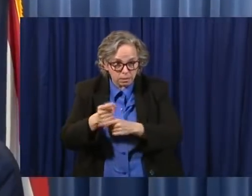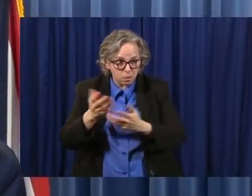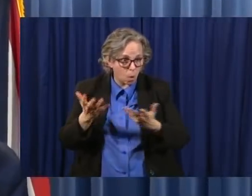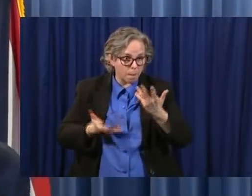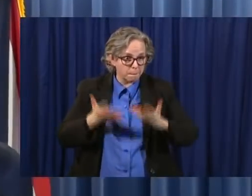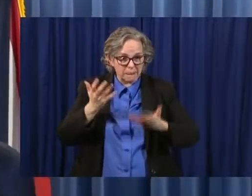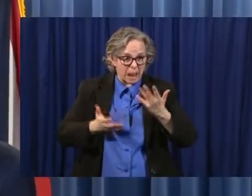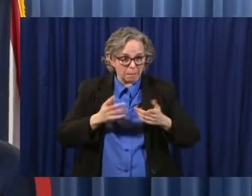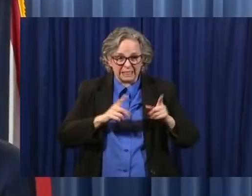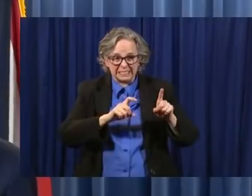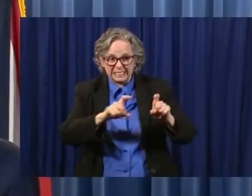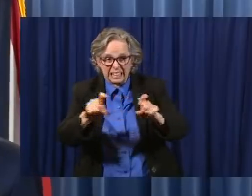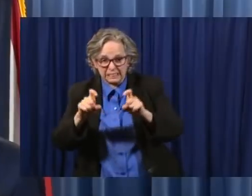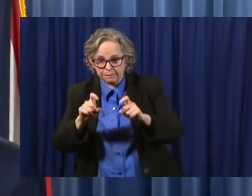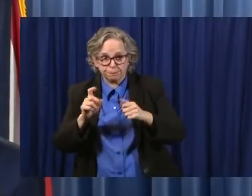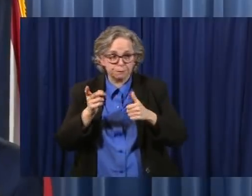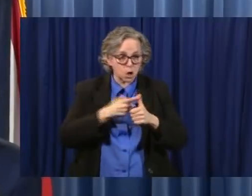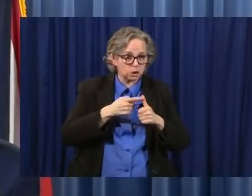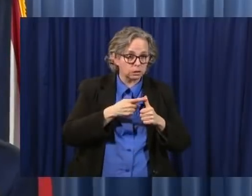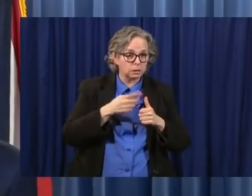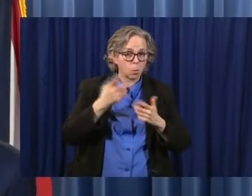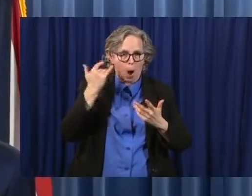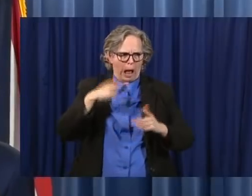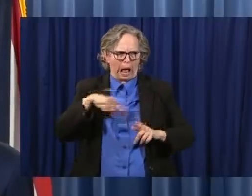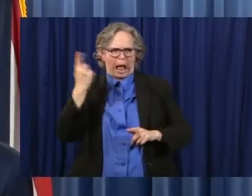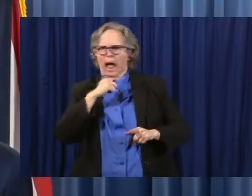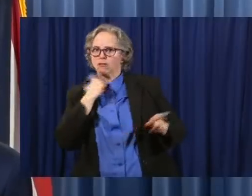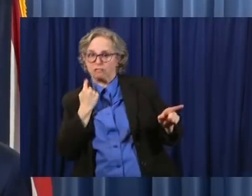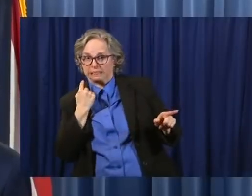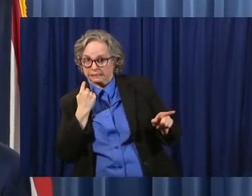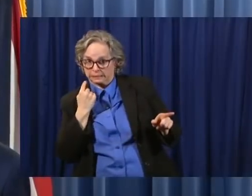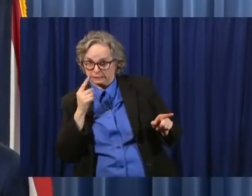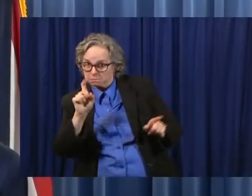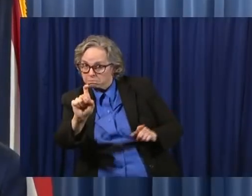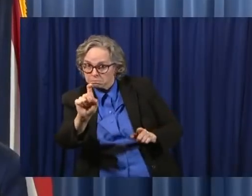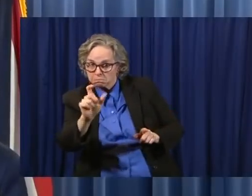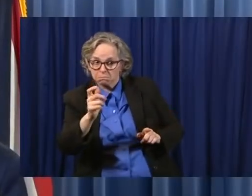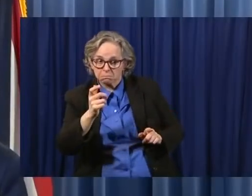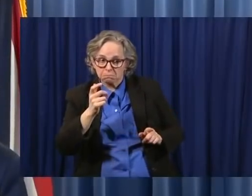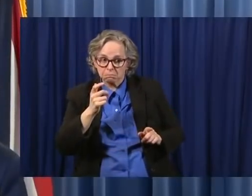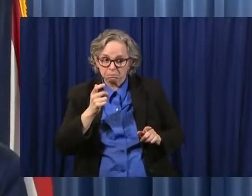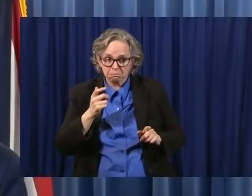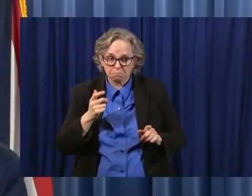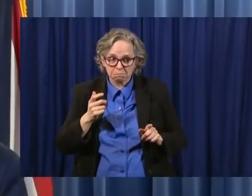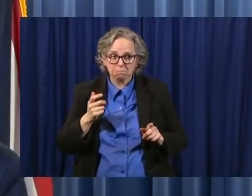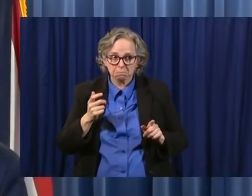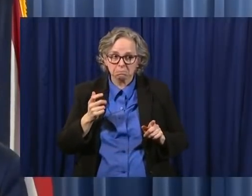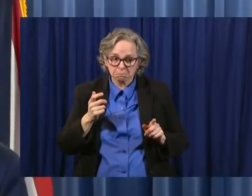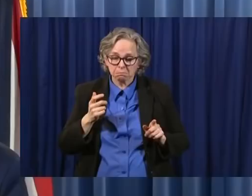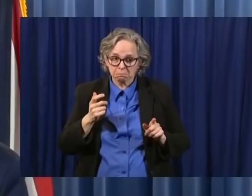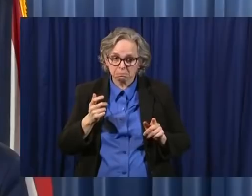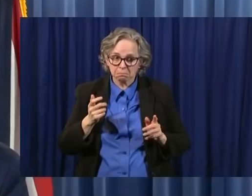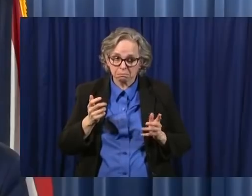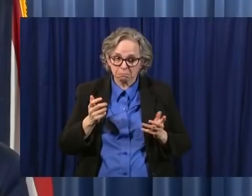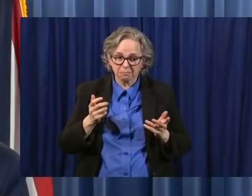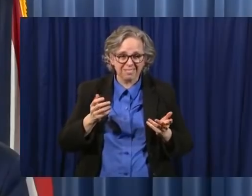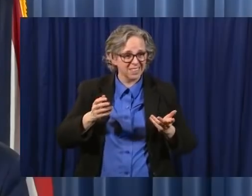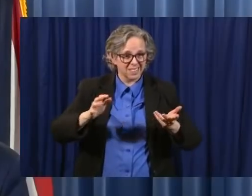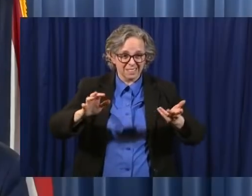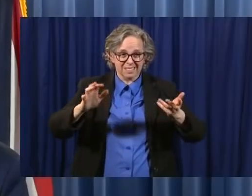before anybody else simply because they would be the most susceptible ones. And so again, they use your records, and